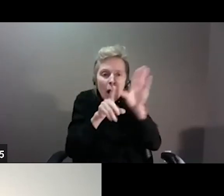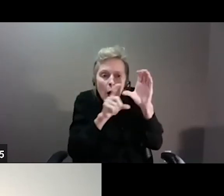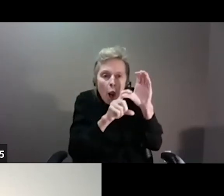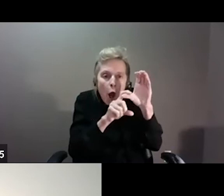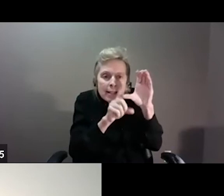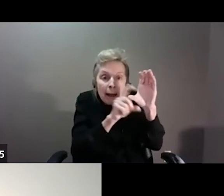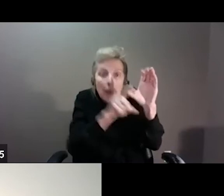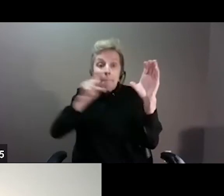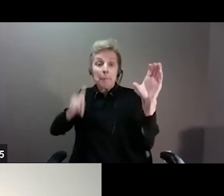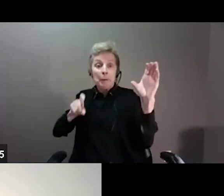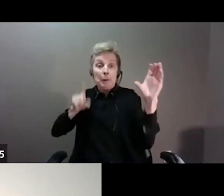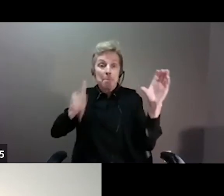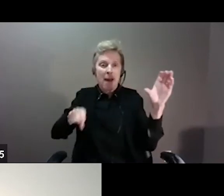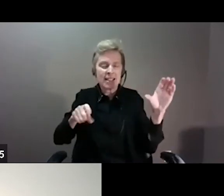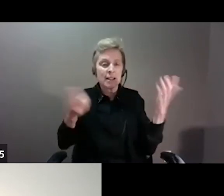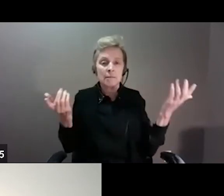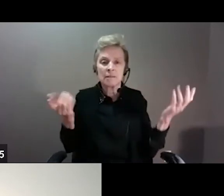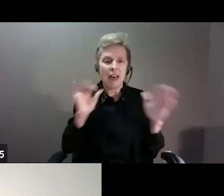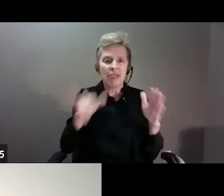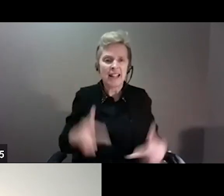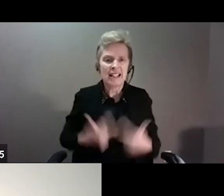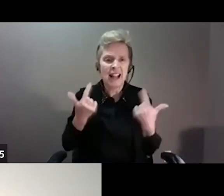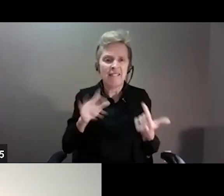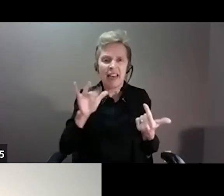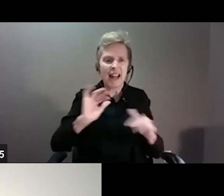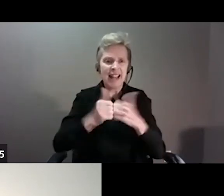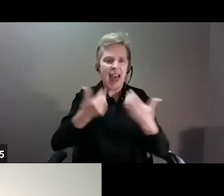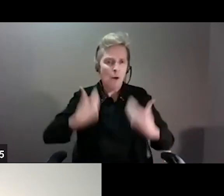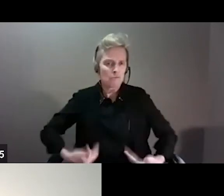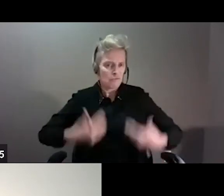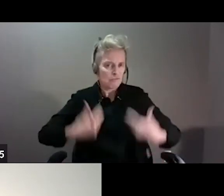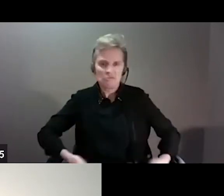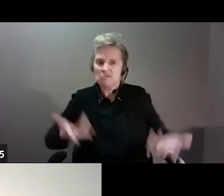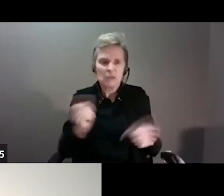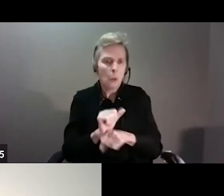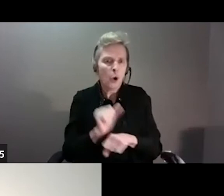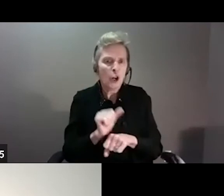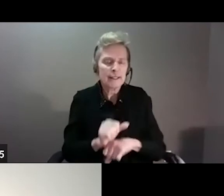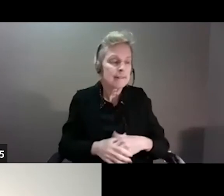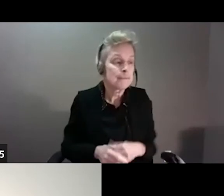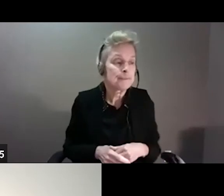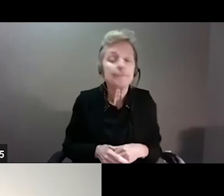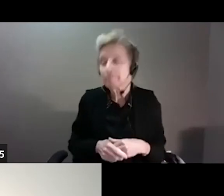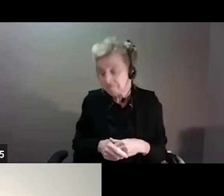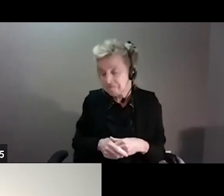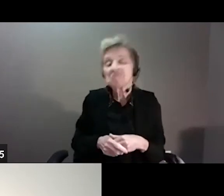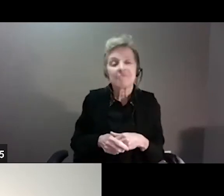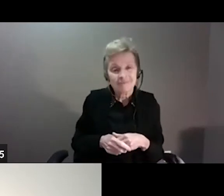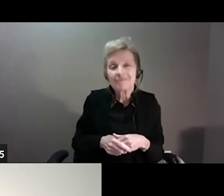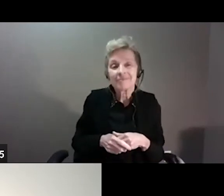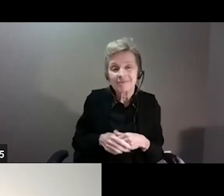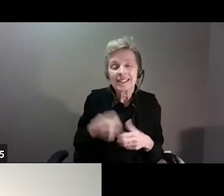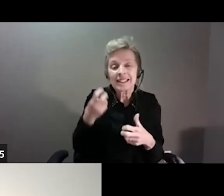to it's just a fact of the way we work. It can be tough. I don't know if I